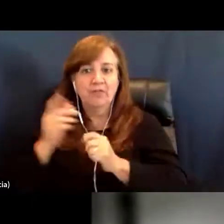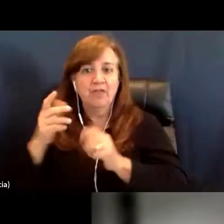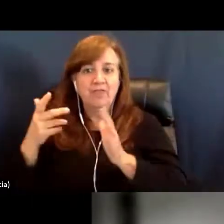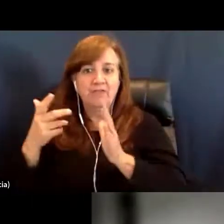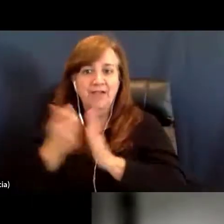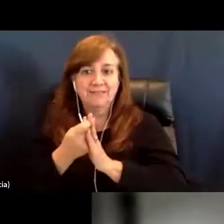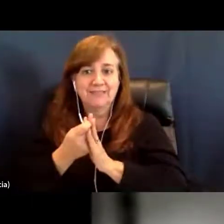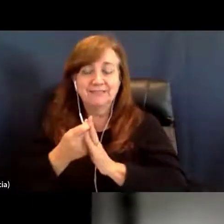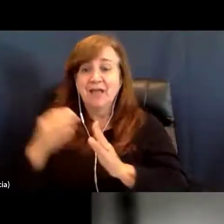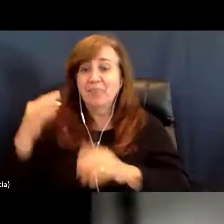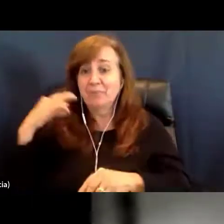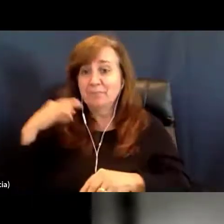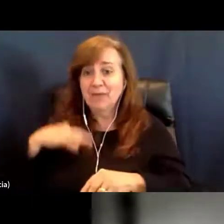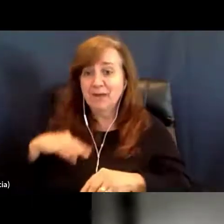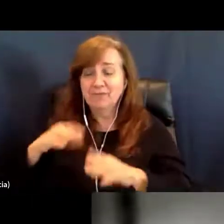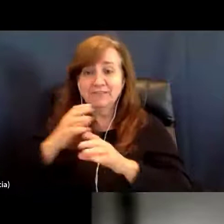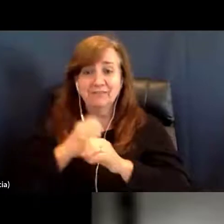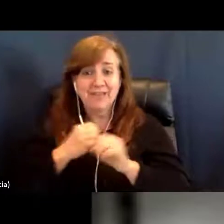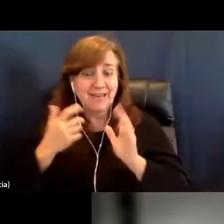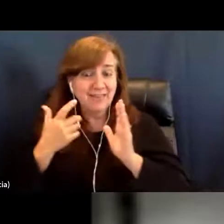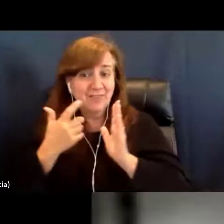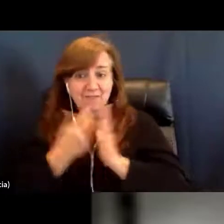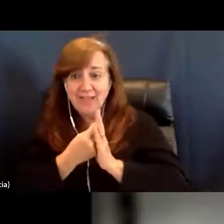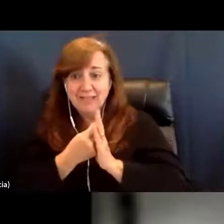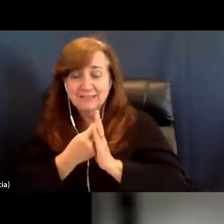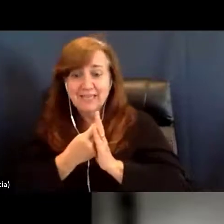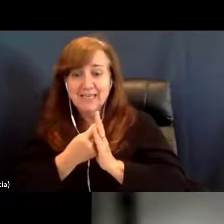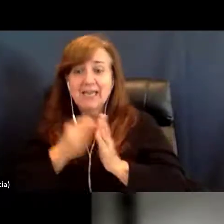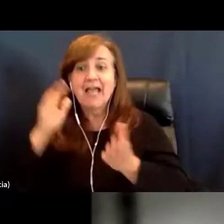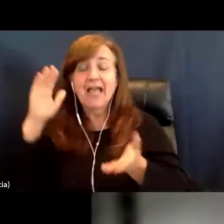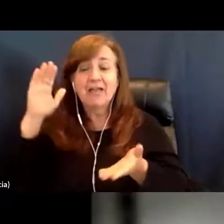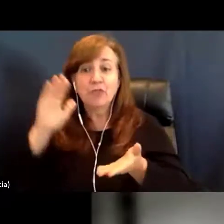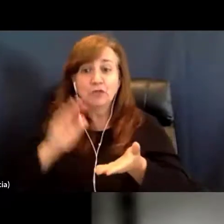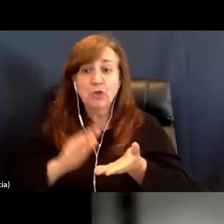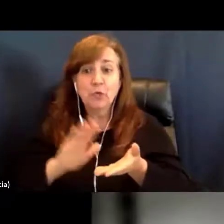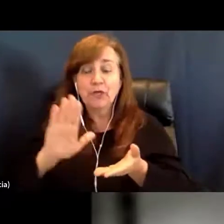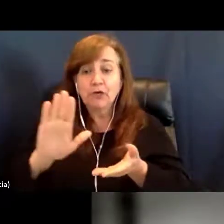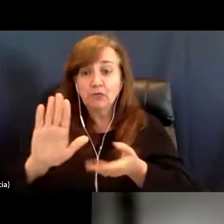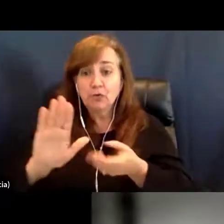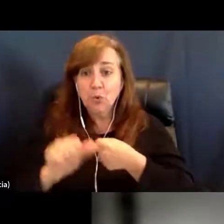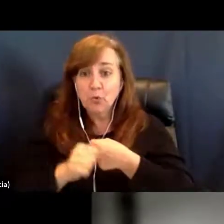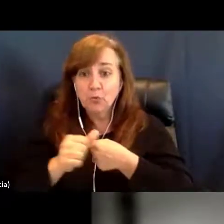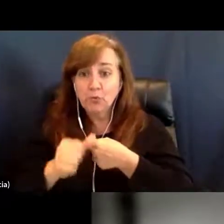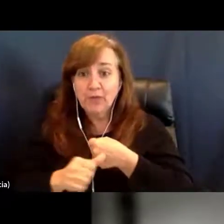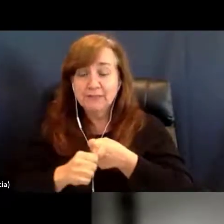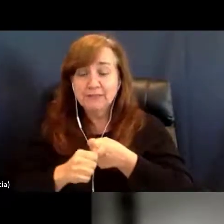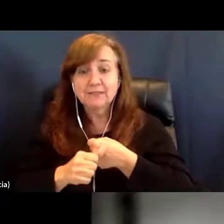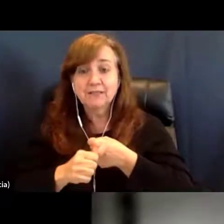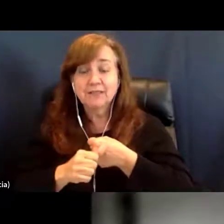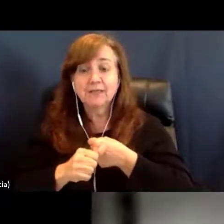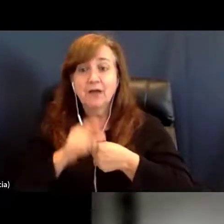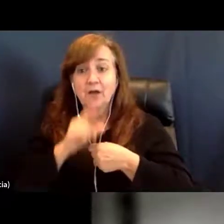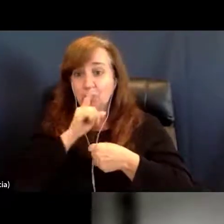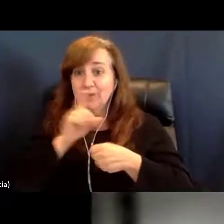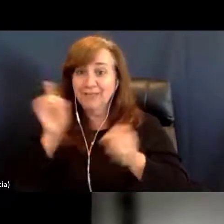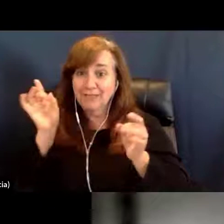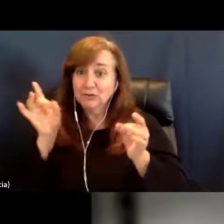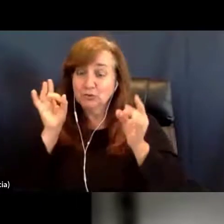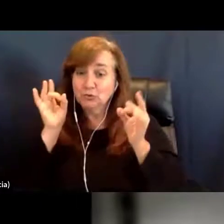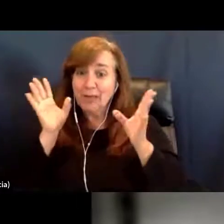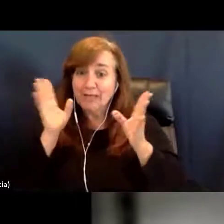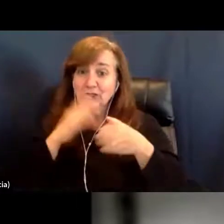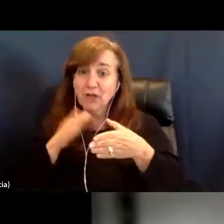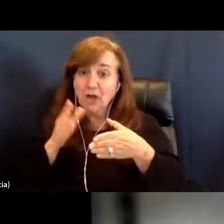getting a vaccine and the lowering of your risk of really tragic